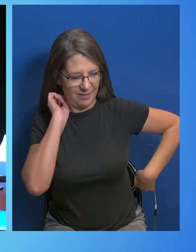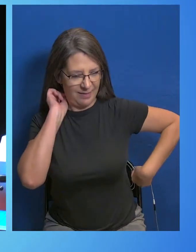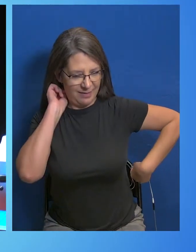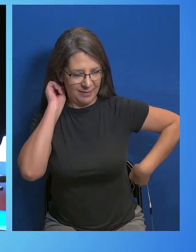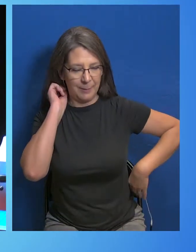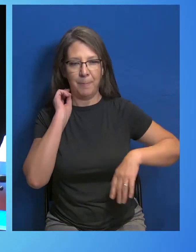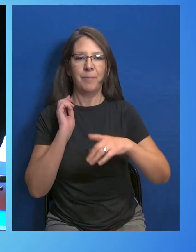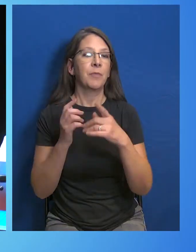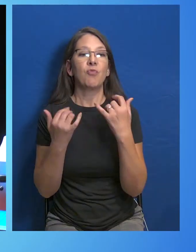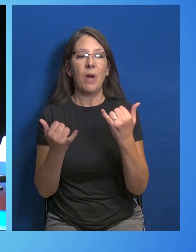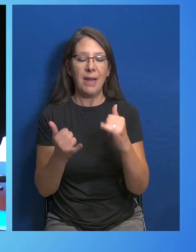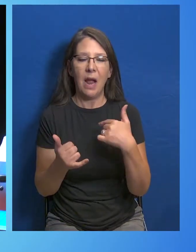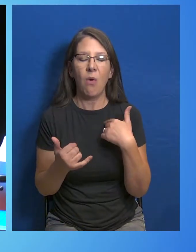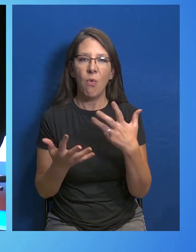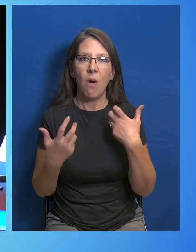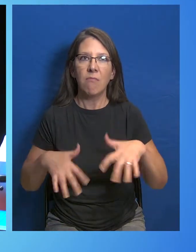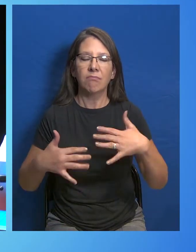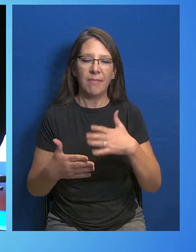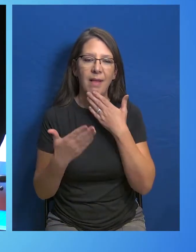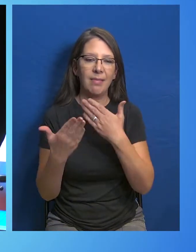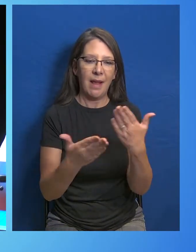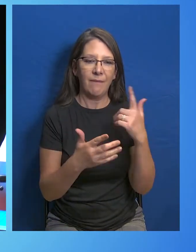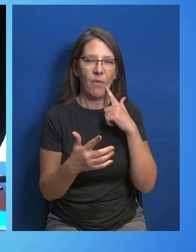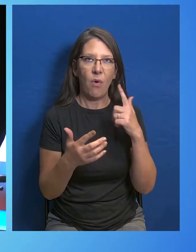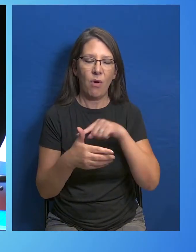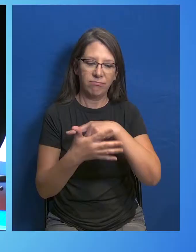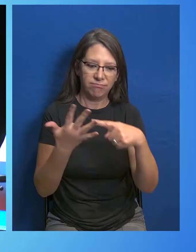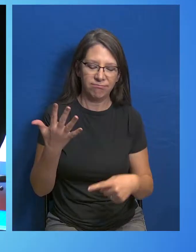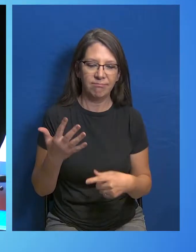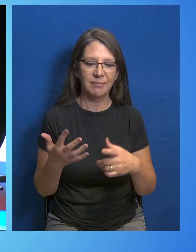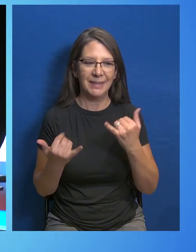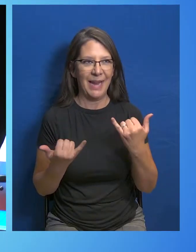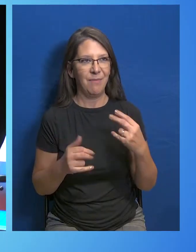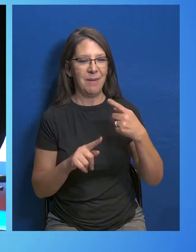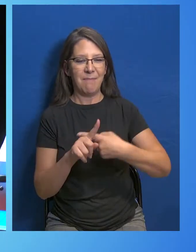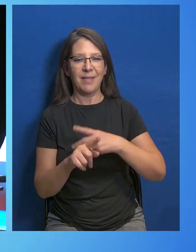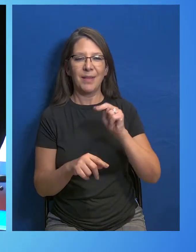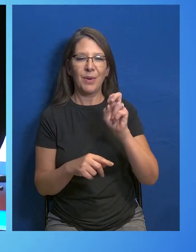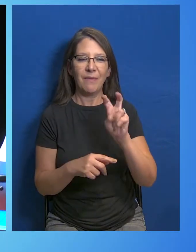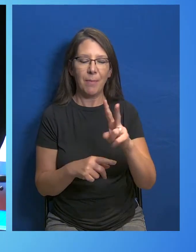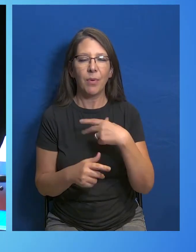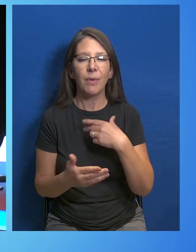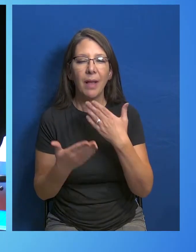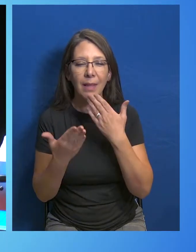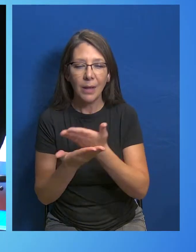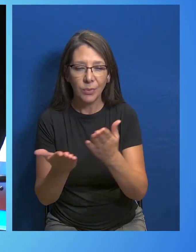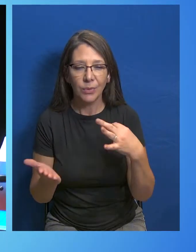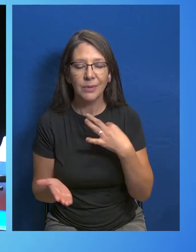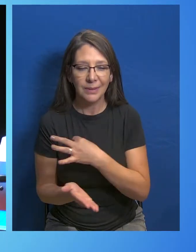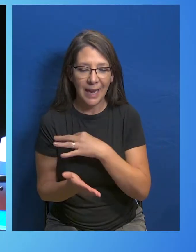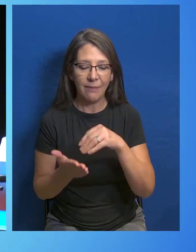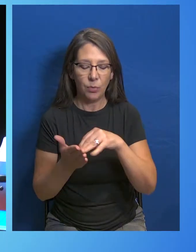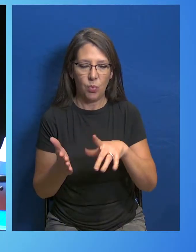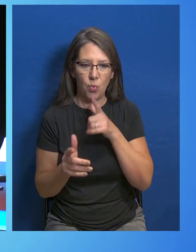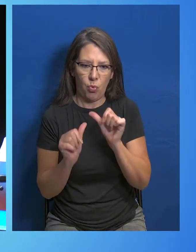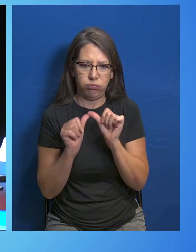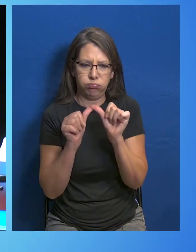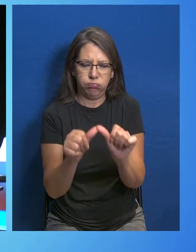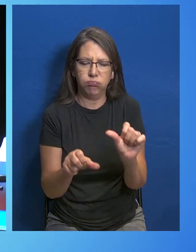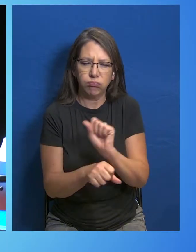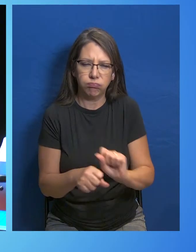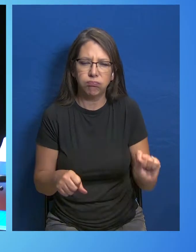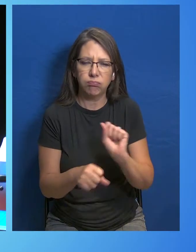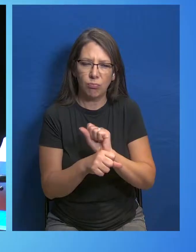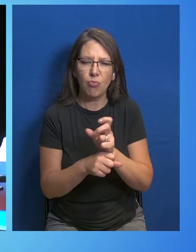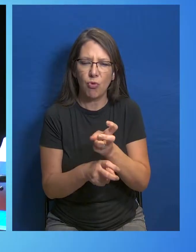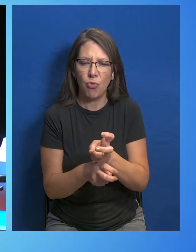hard not to be thankful. So I do want to begin by saying thank you to the staff and students who continue to work hard. I know with the